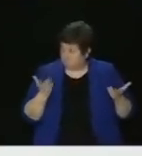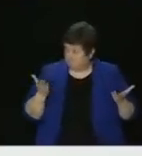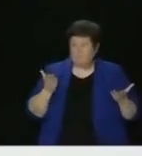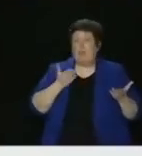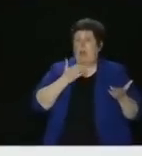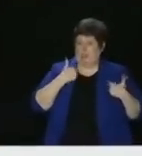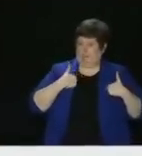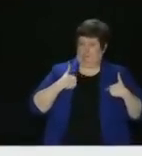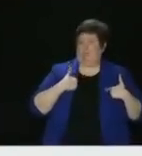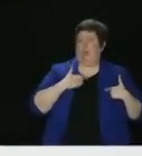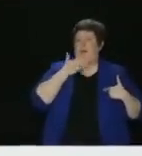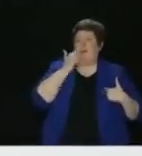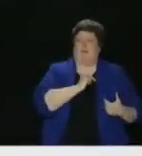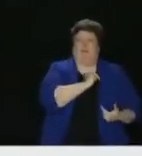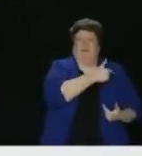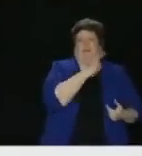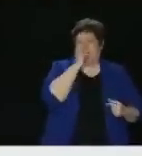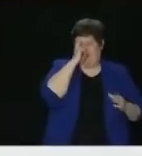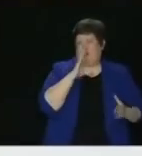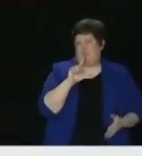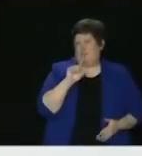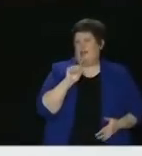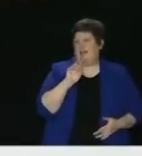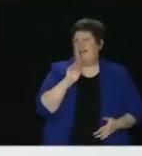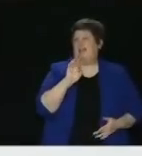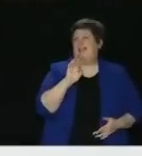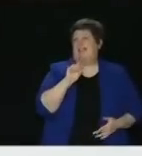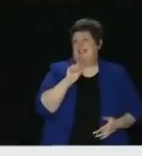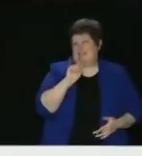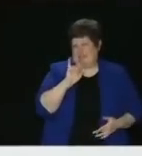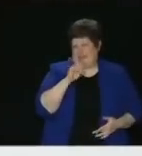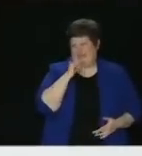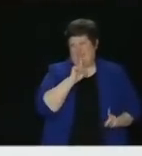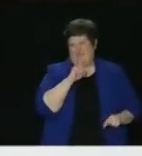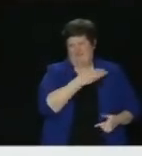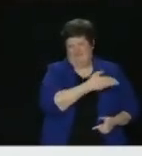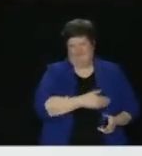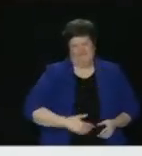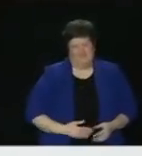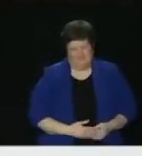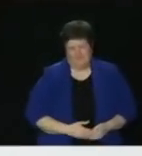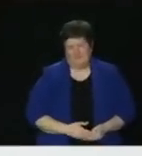pleased to hand the floor to Minister Lametti to answer that question. Minister Lametti.